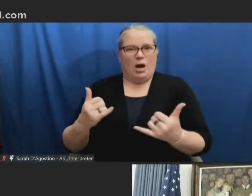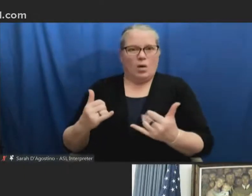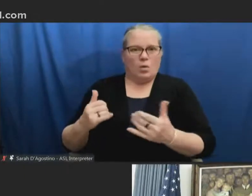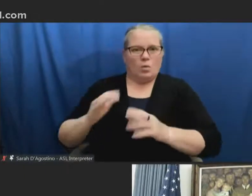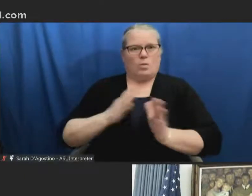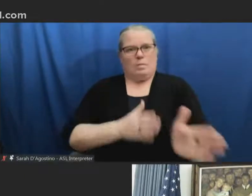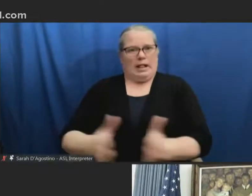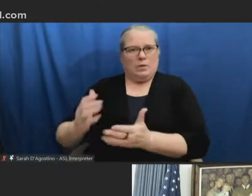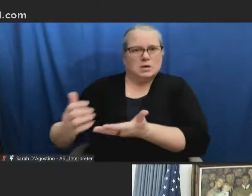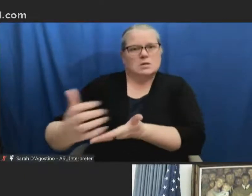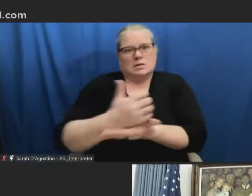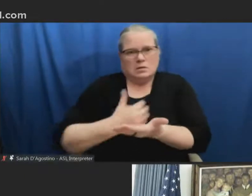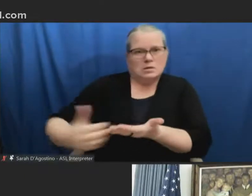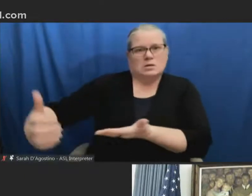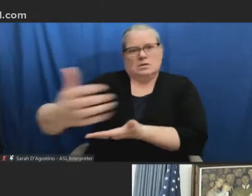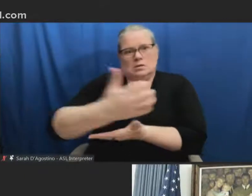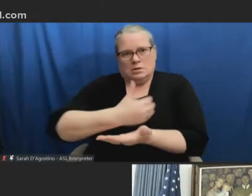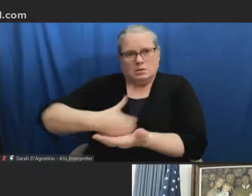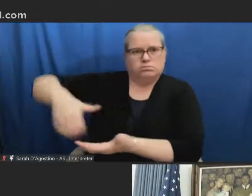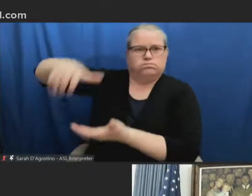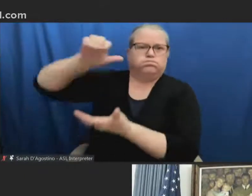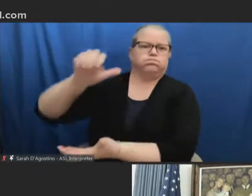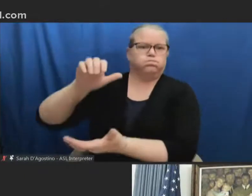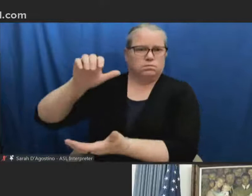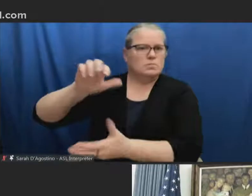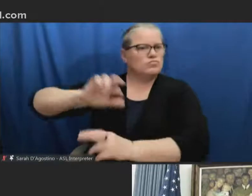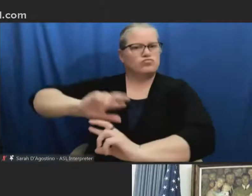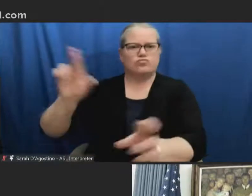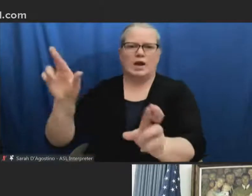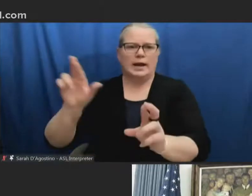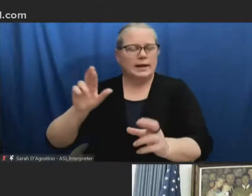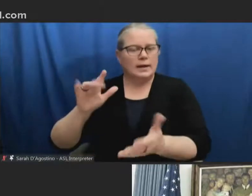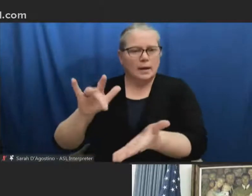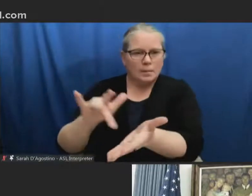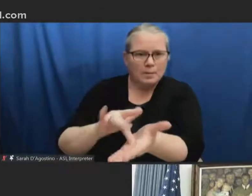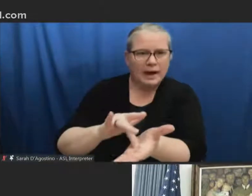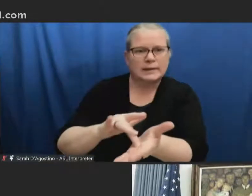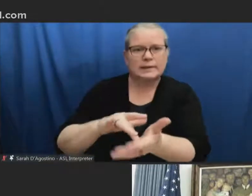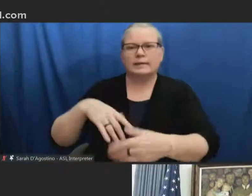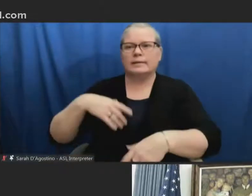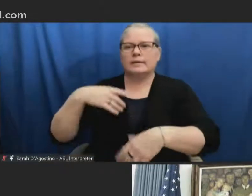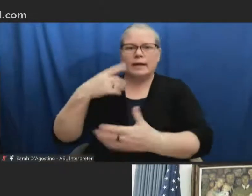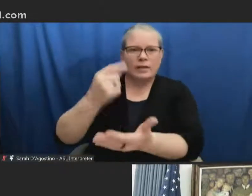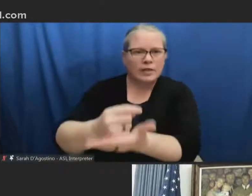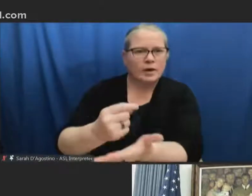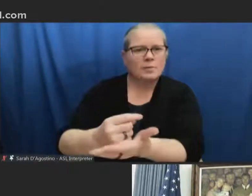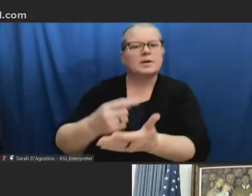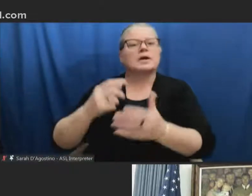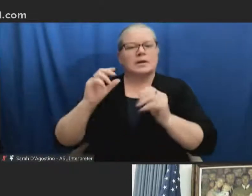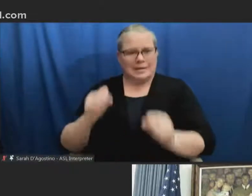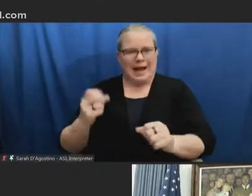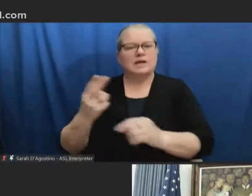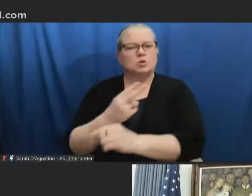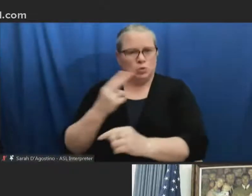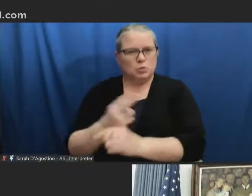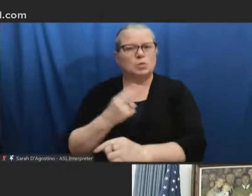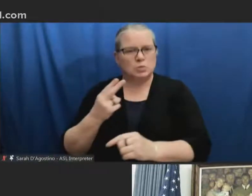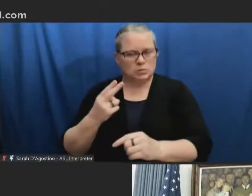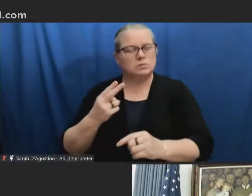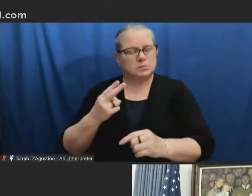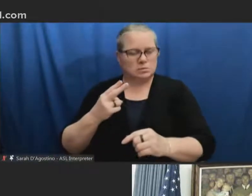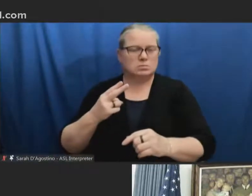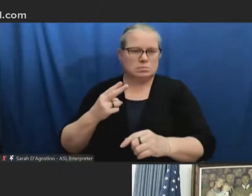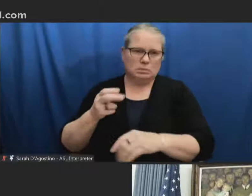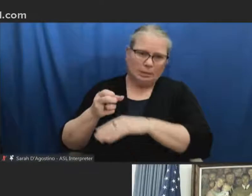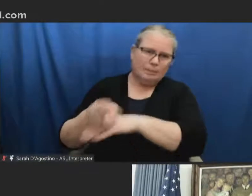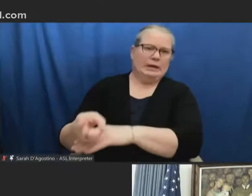tests, of orally available therapeutics, of monoclonal antibodies that are going to retain their effectiveness, should retain their effectiveness against Omicron,